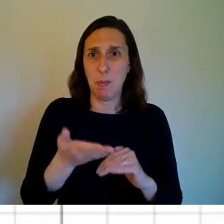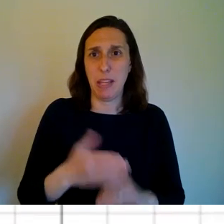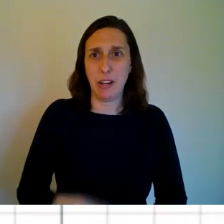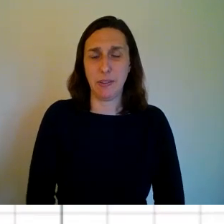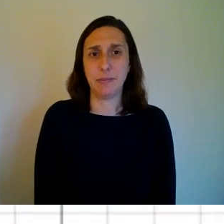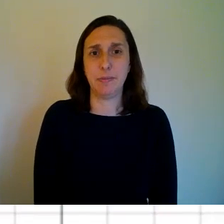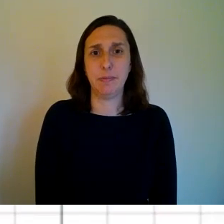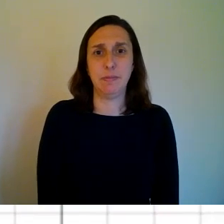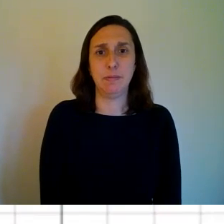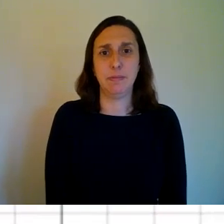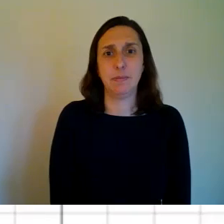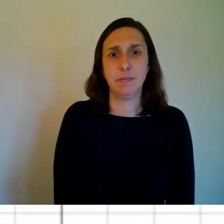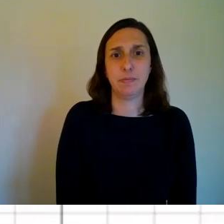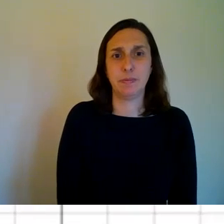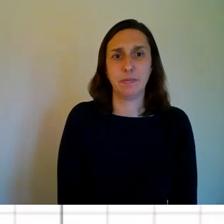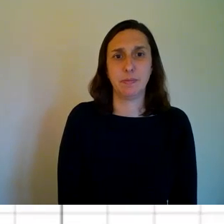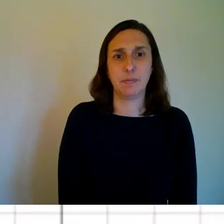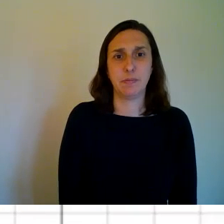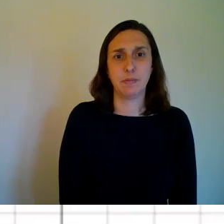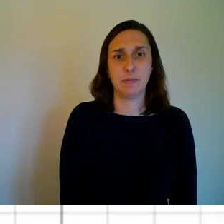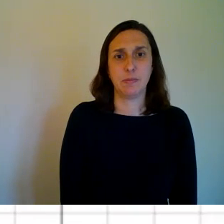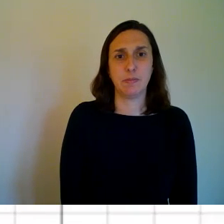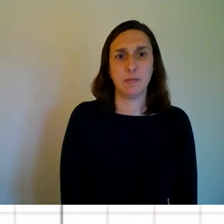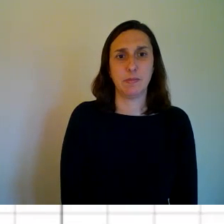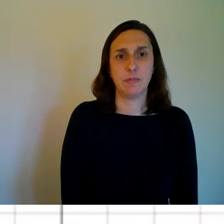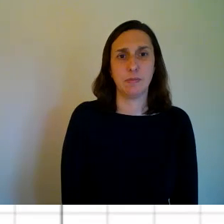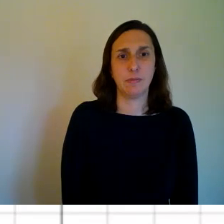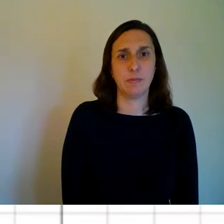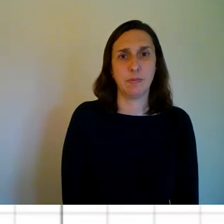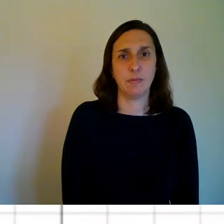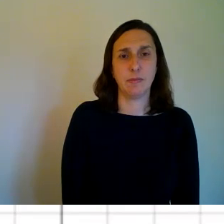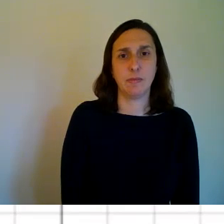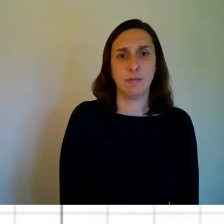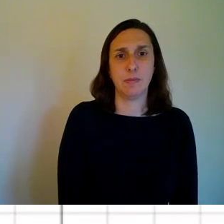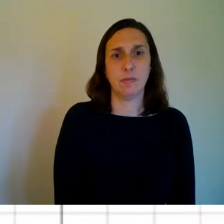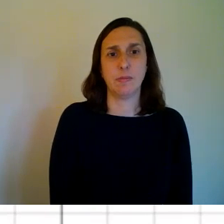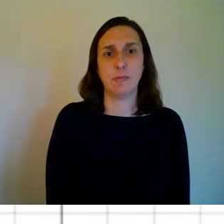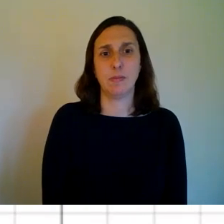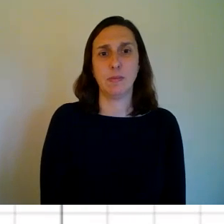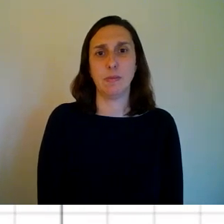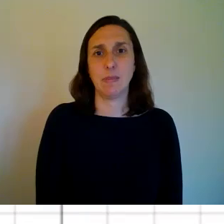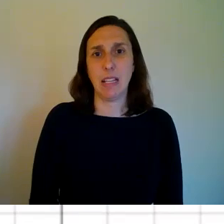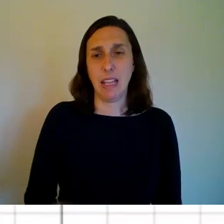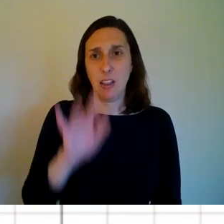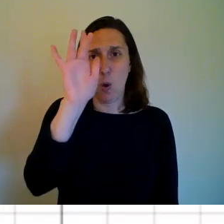Right. And that hole where X can't be is still there.